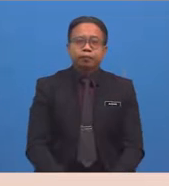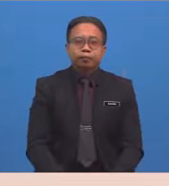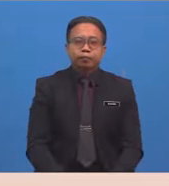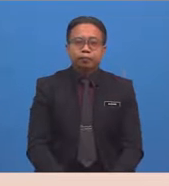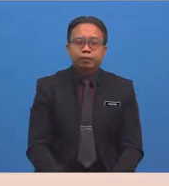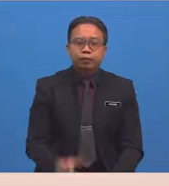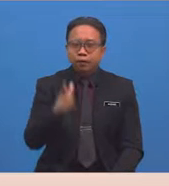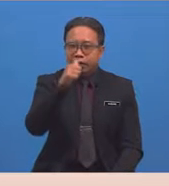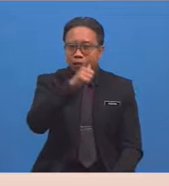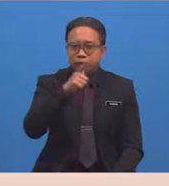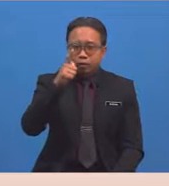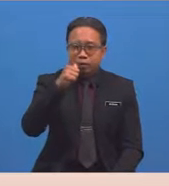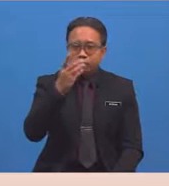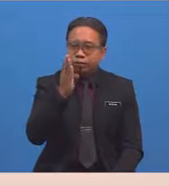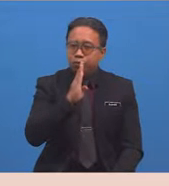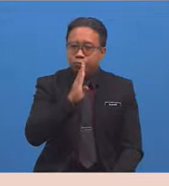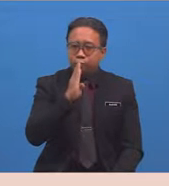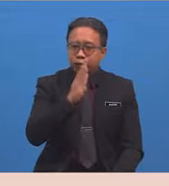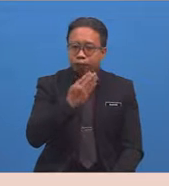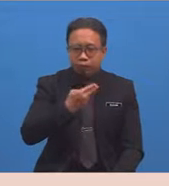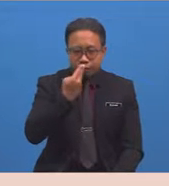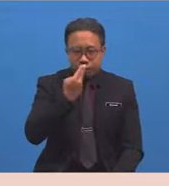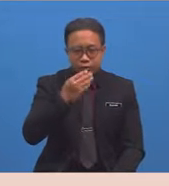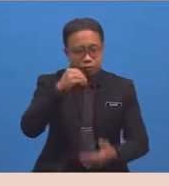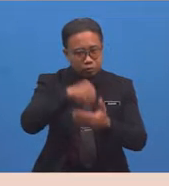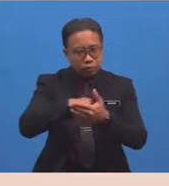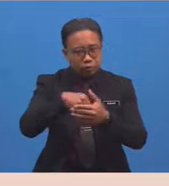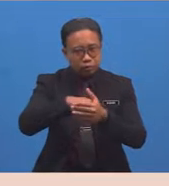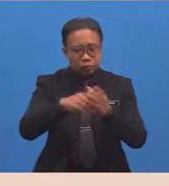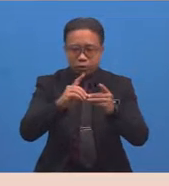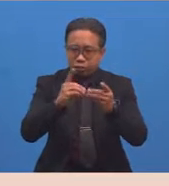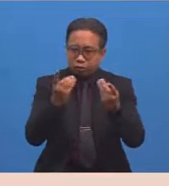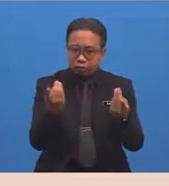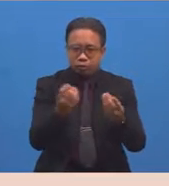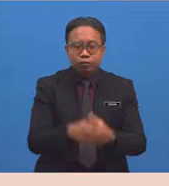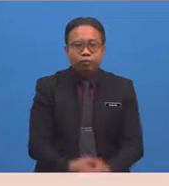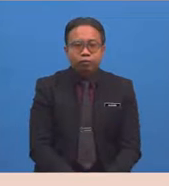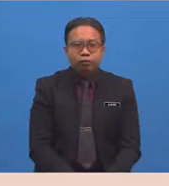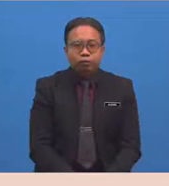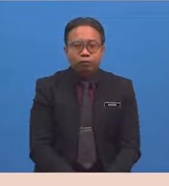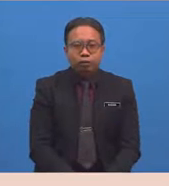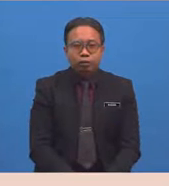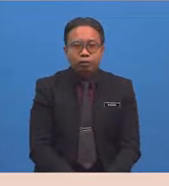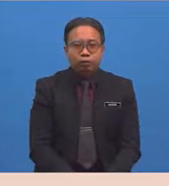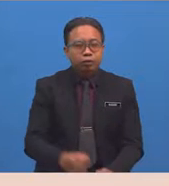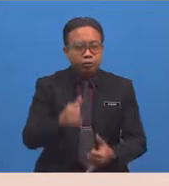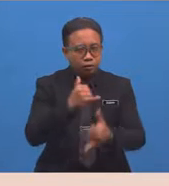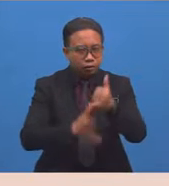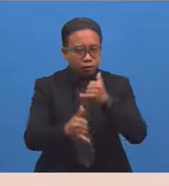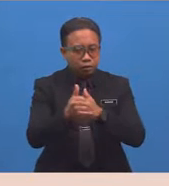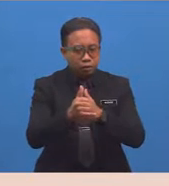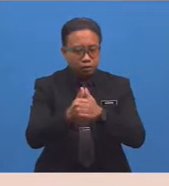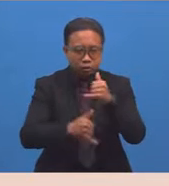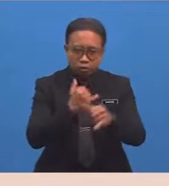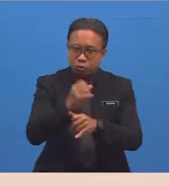which is probably lunch or dinner or probably breakfast, a new word will be put into the dictionary. And during the course of the year, which is about